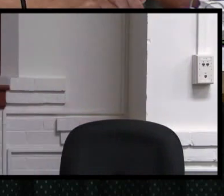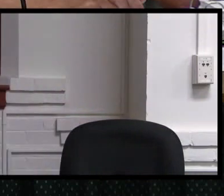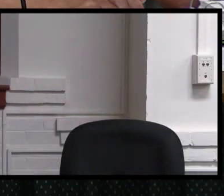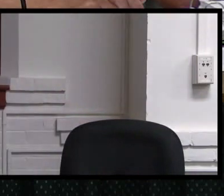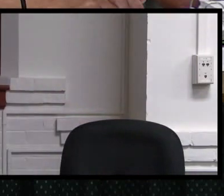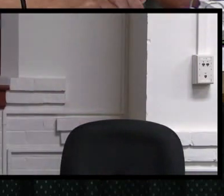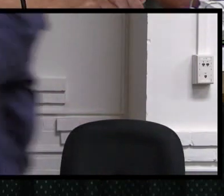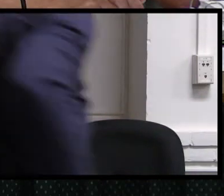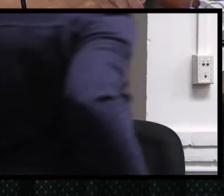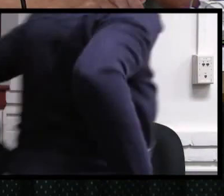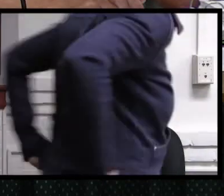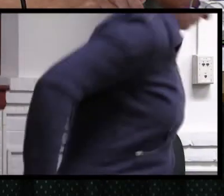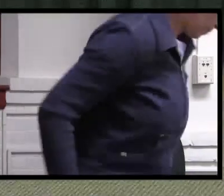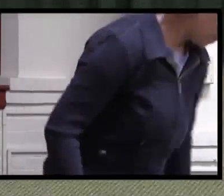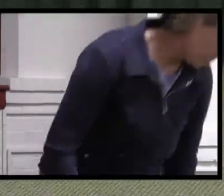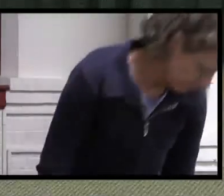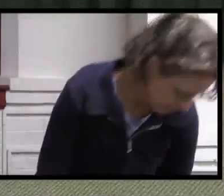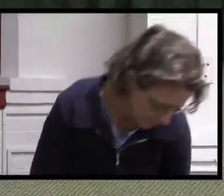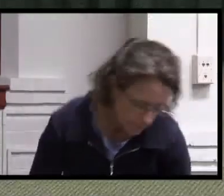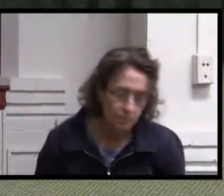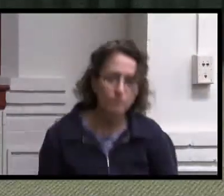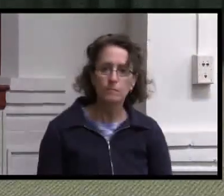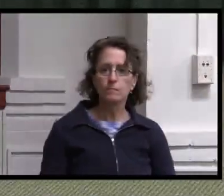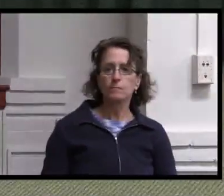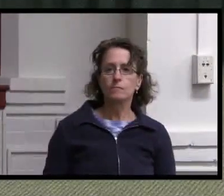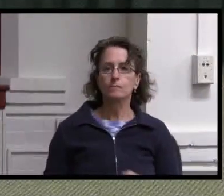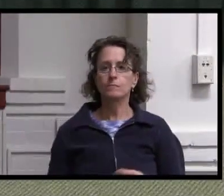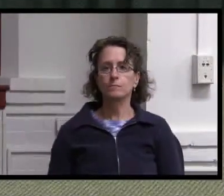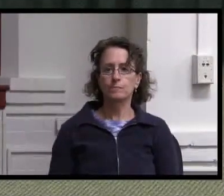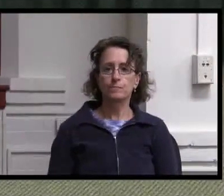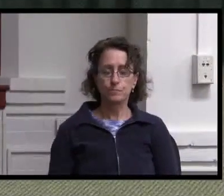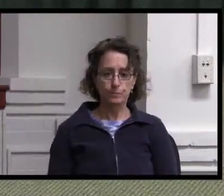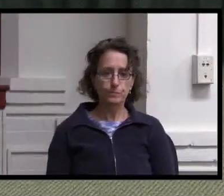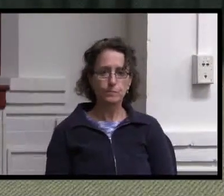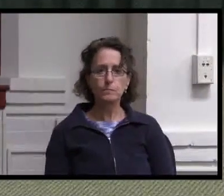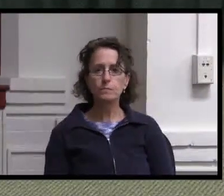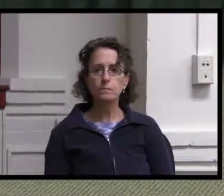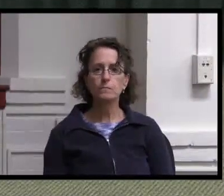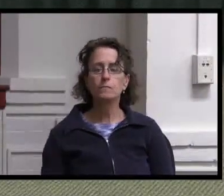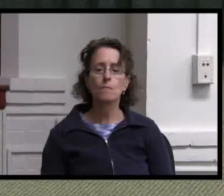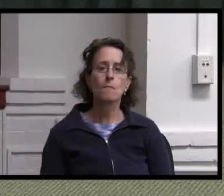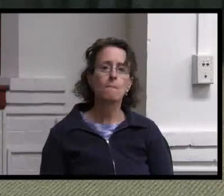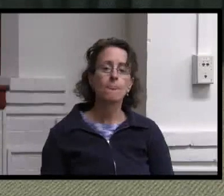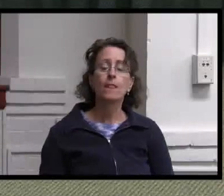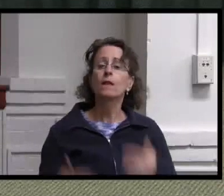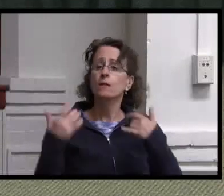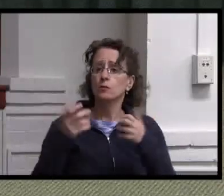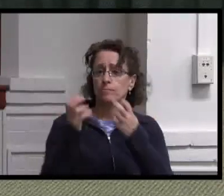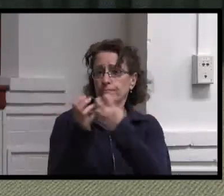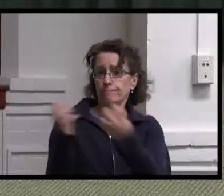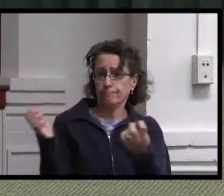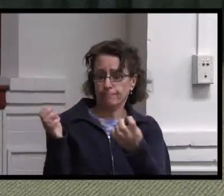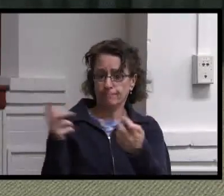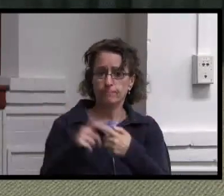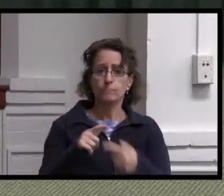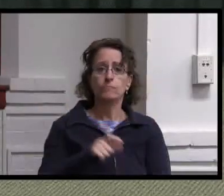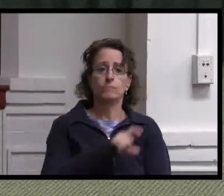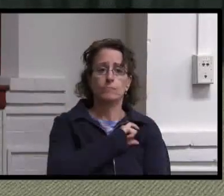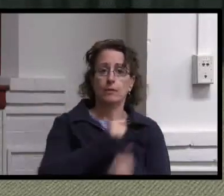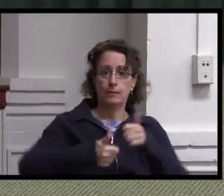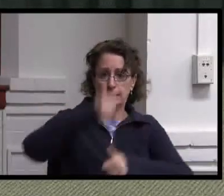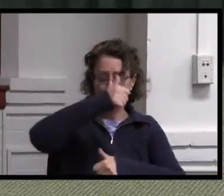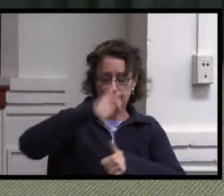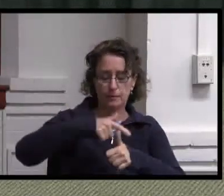What I thought, just for people in the public, is we're going to hear from the people Josh and Michelle and Chief Fitzgerald have